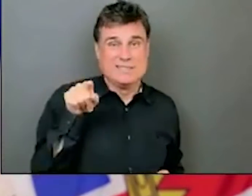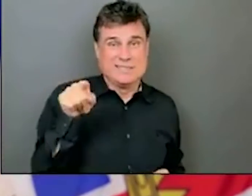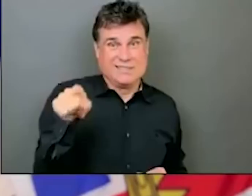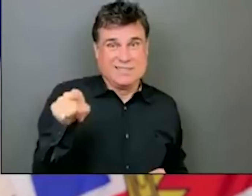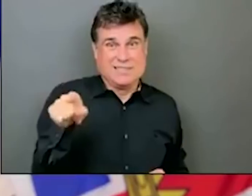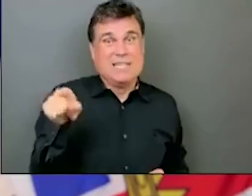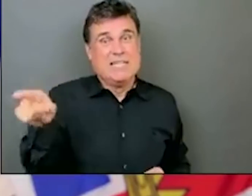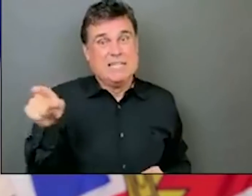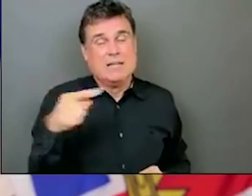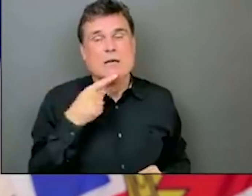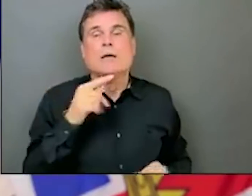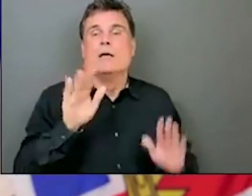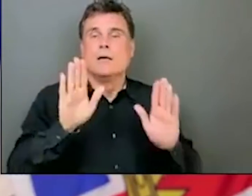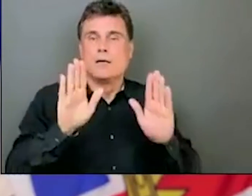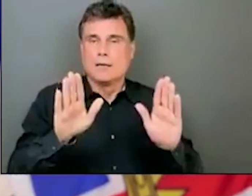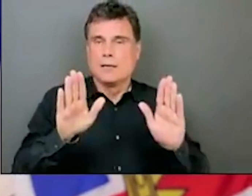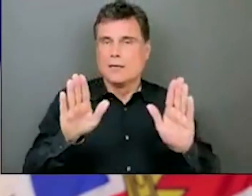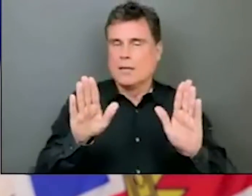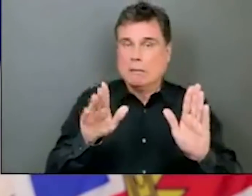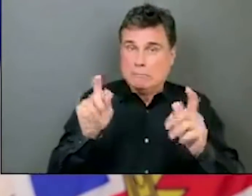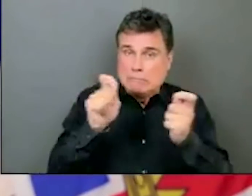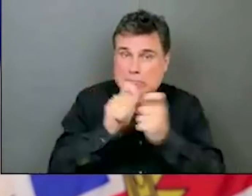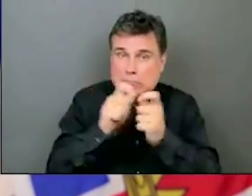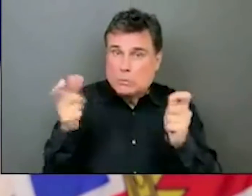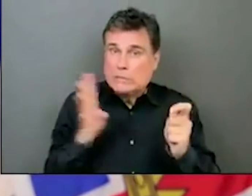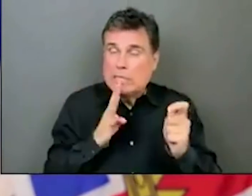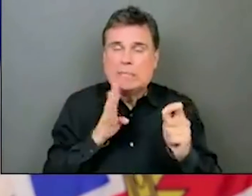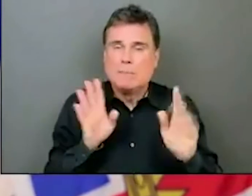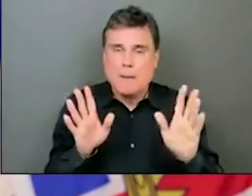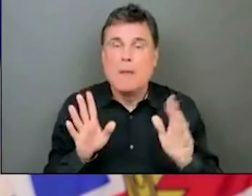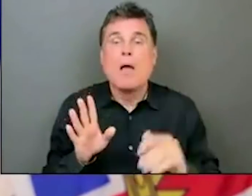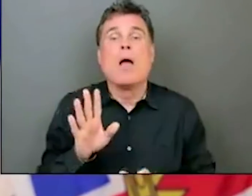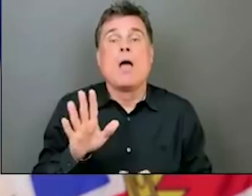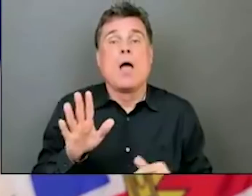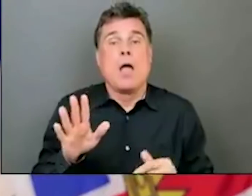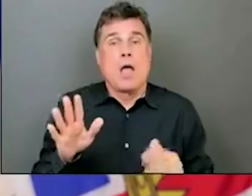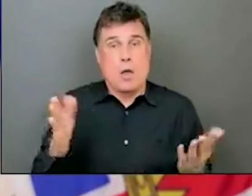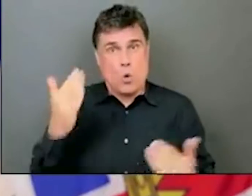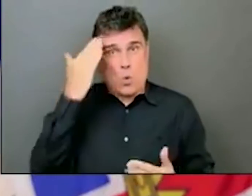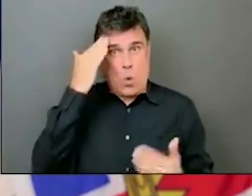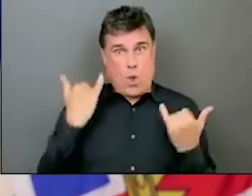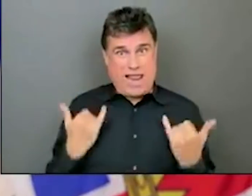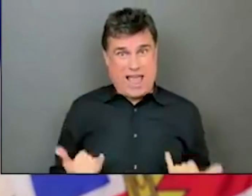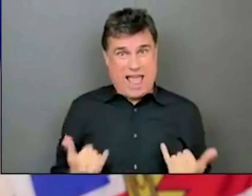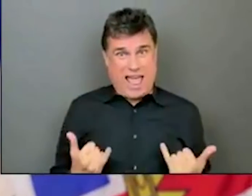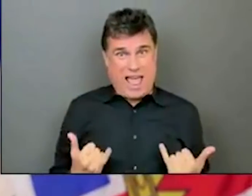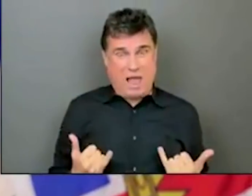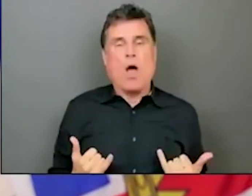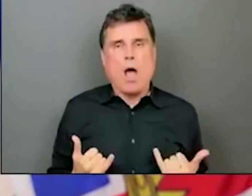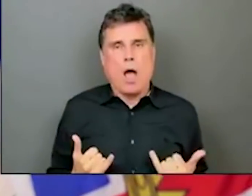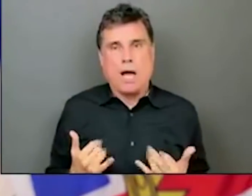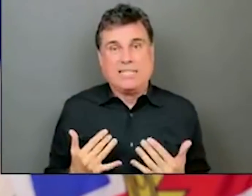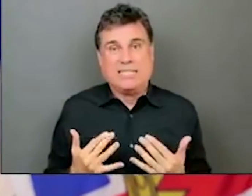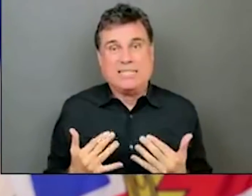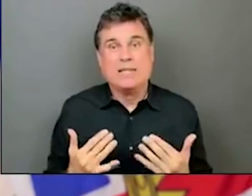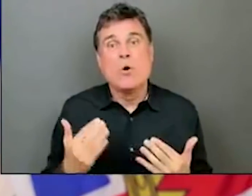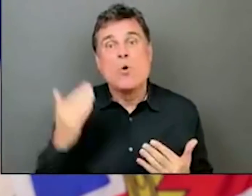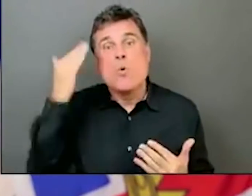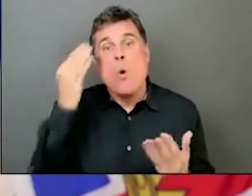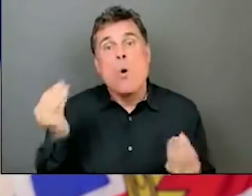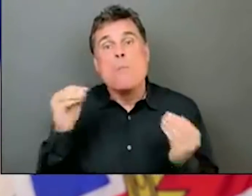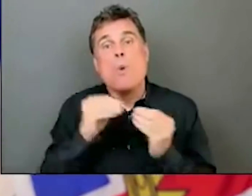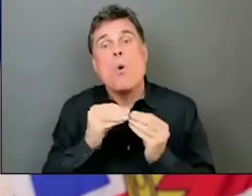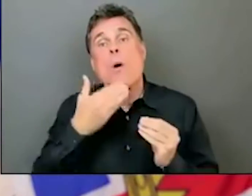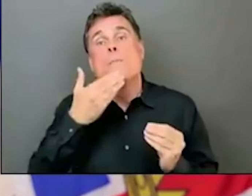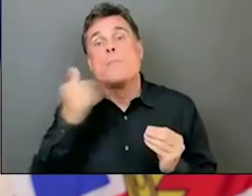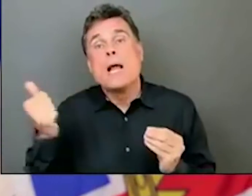the best with what you know, and when you know better, do better. And I think that's always been our mantra with my team, about trying